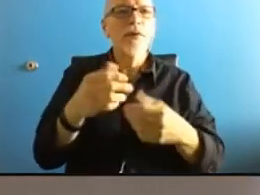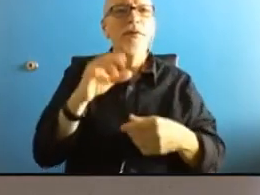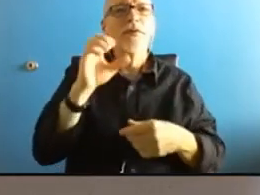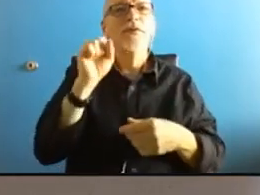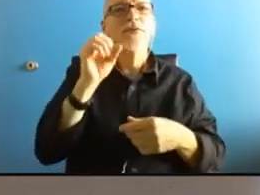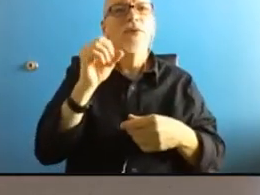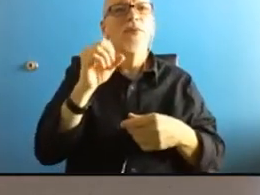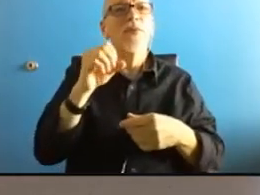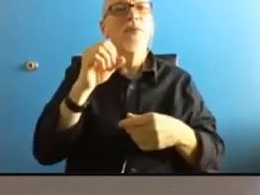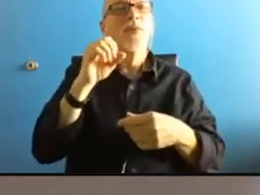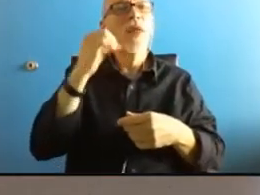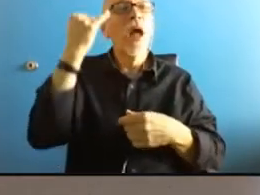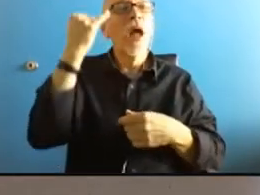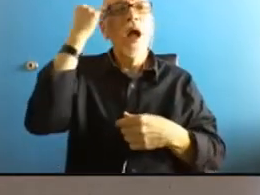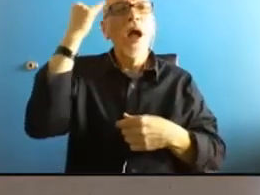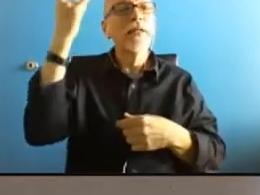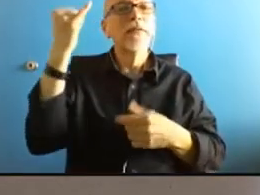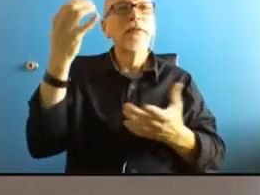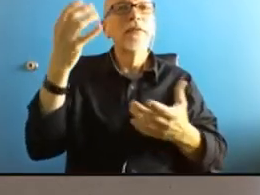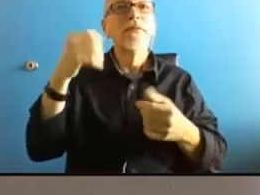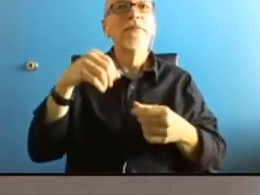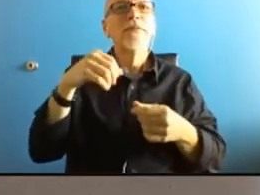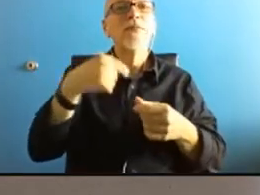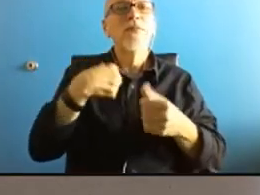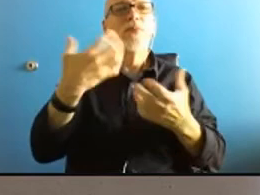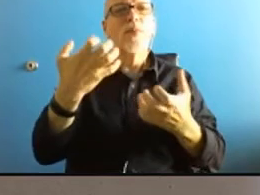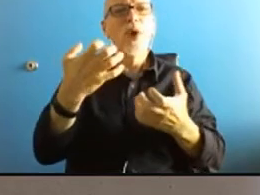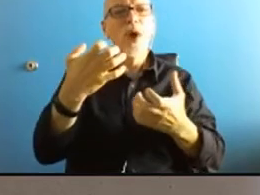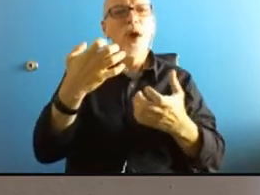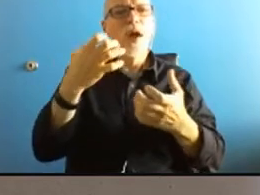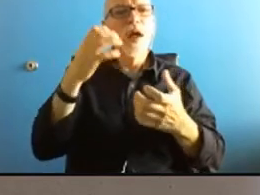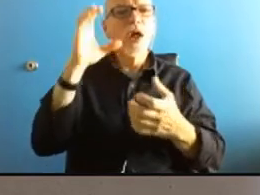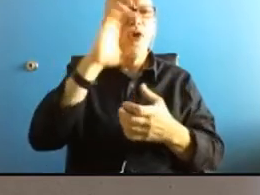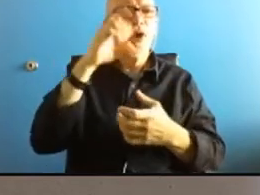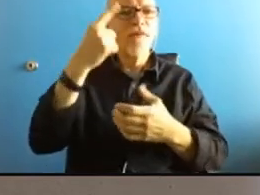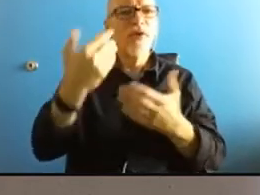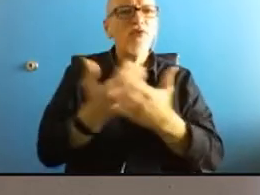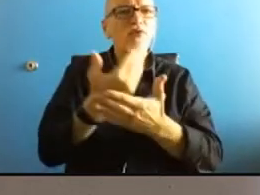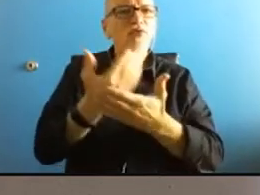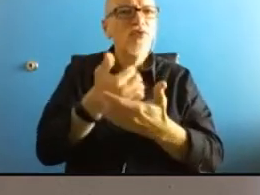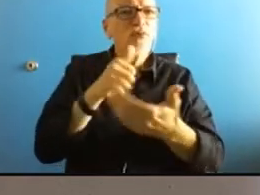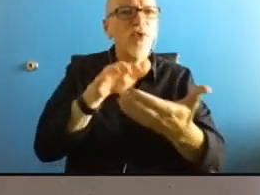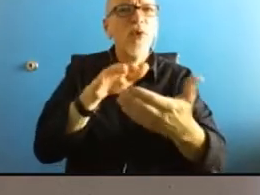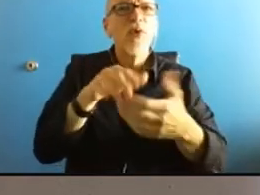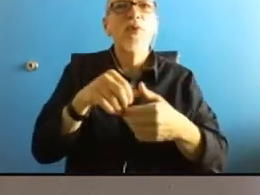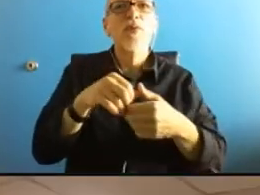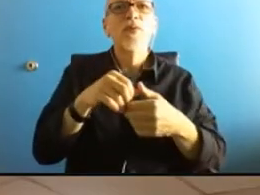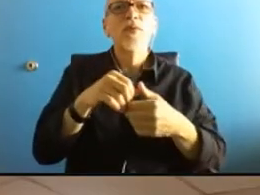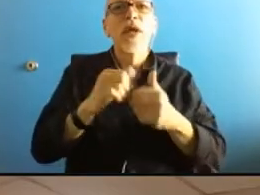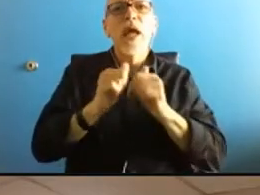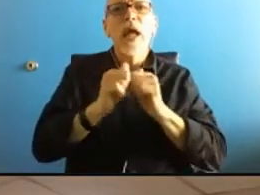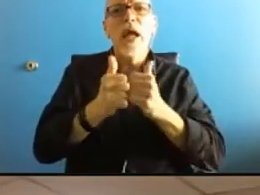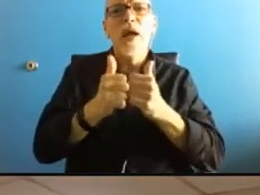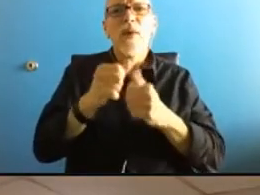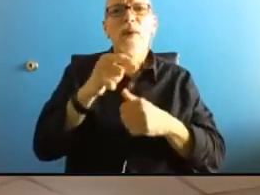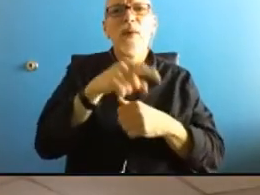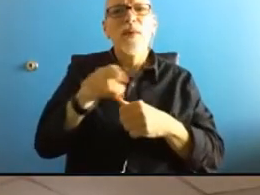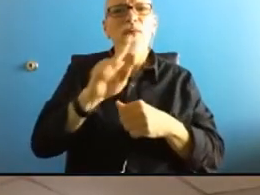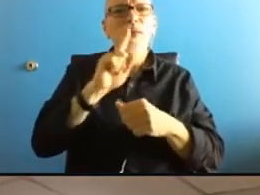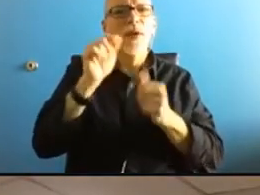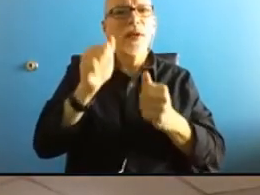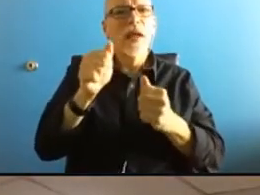whole idea about, exploring new approaches and how, these can be